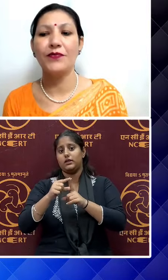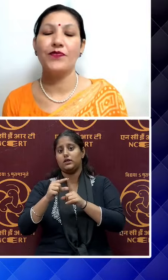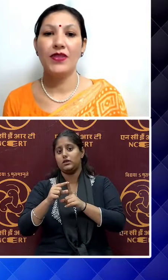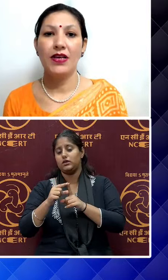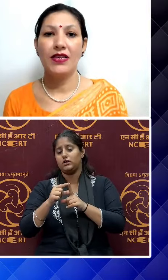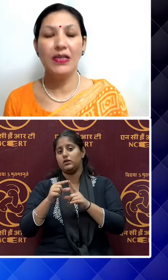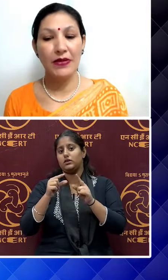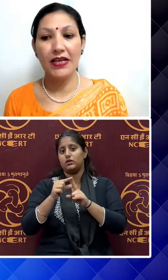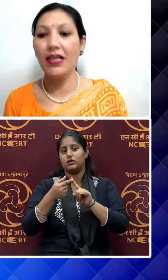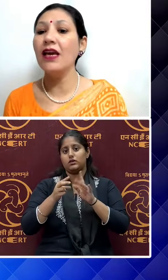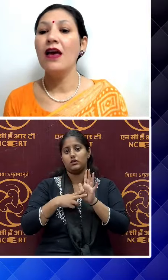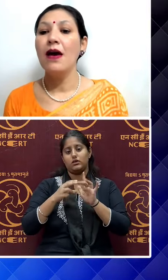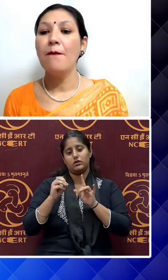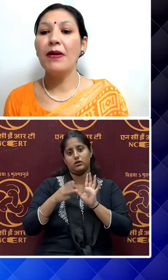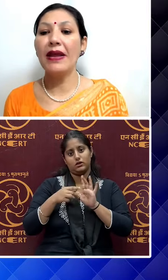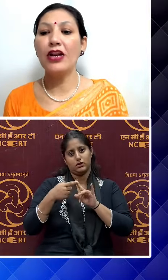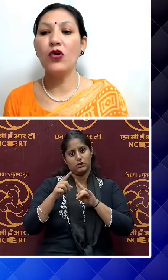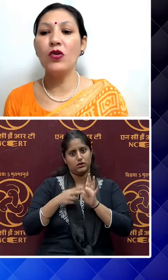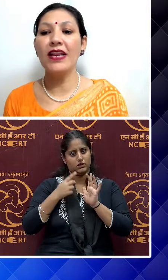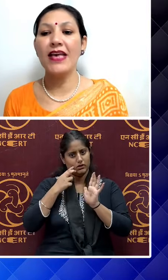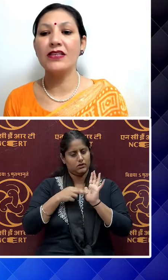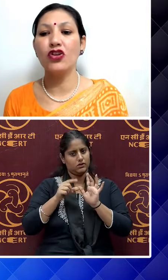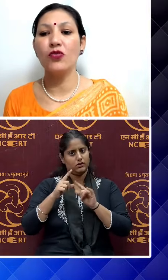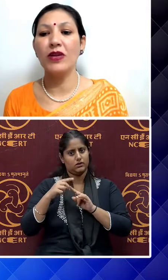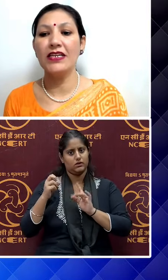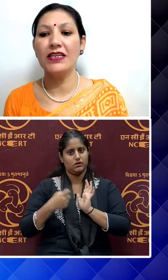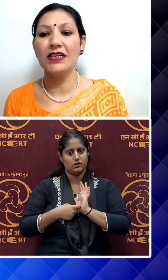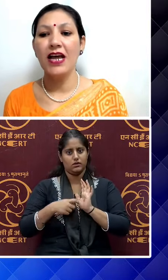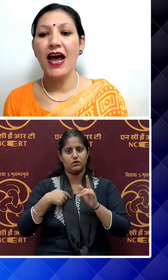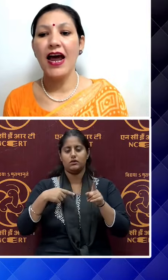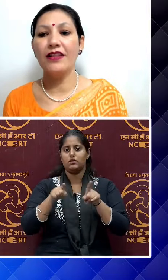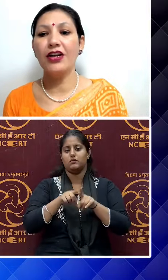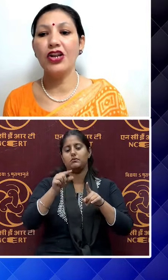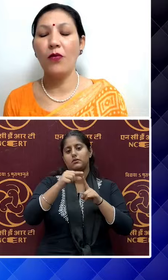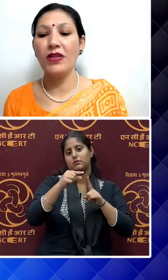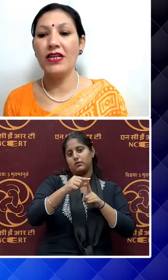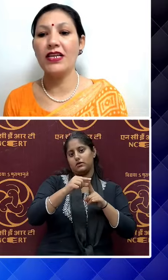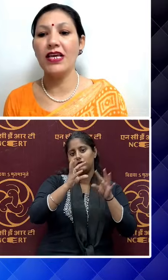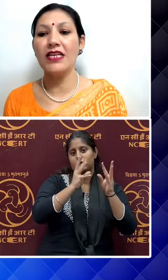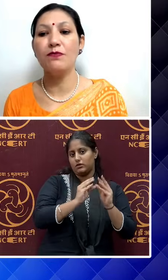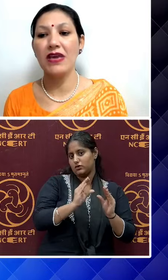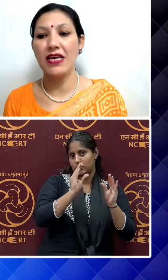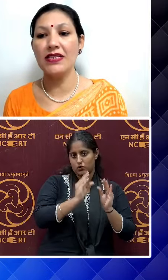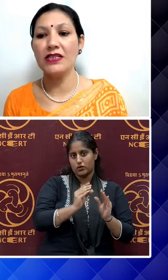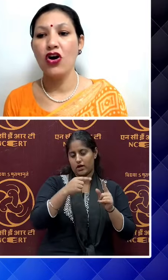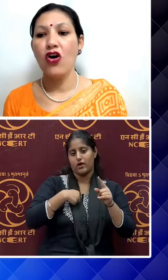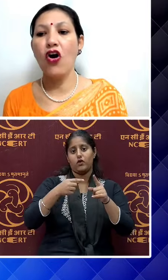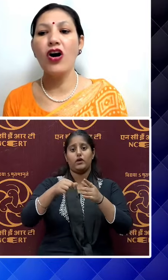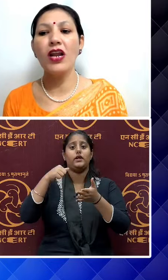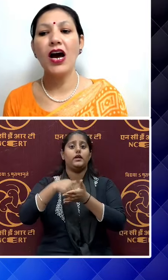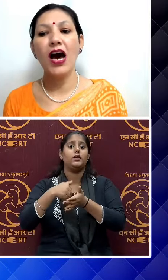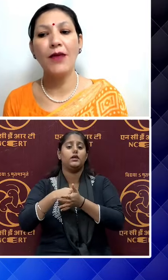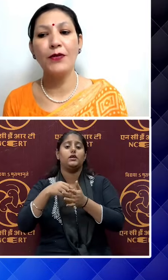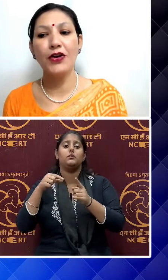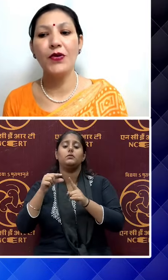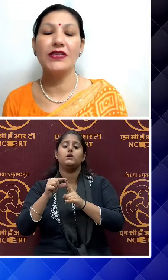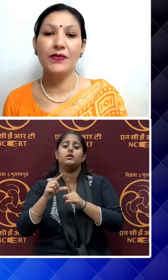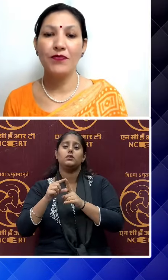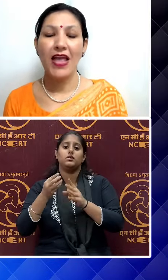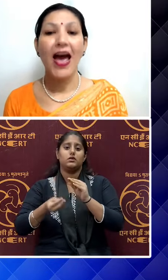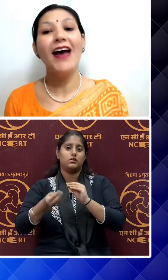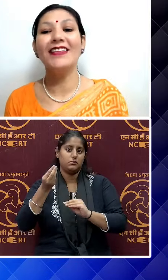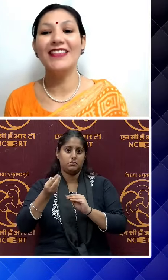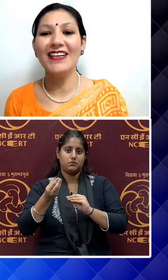hypotenuse. Similarly, perpendicular as the numerator and the denominator is base or